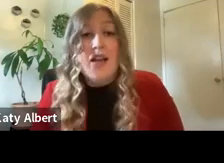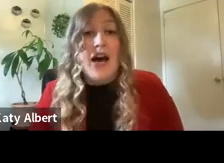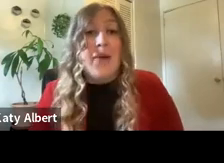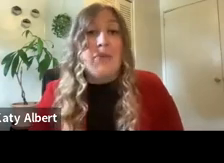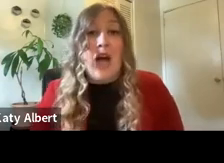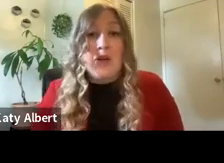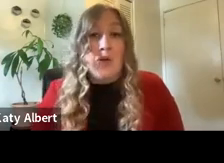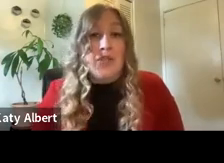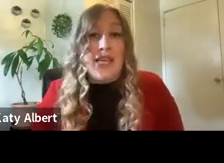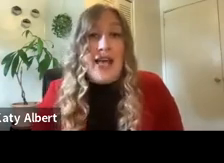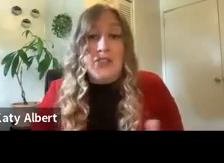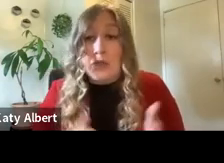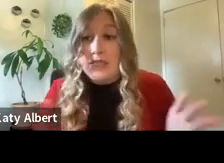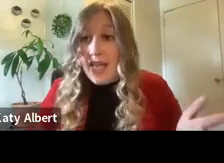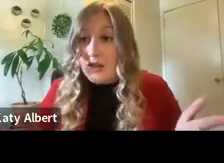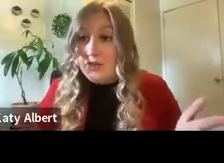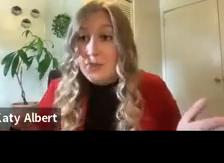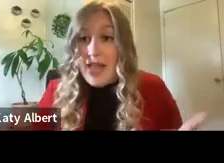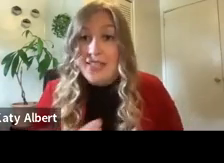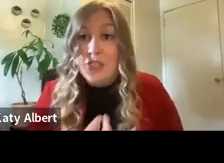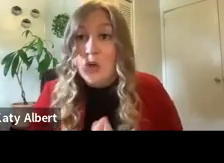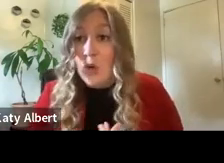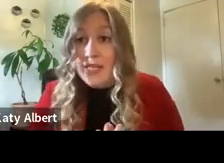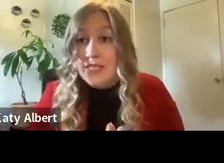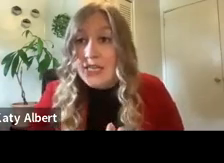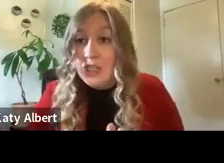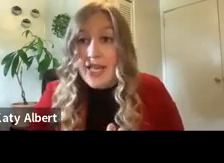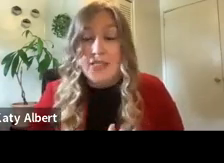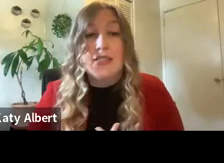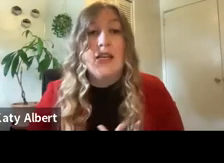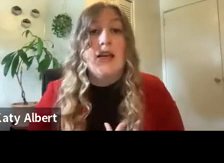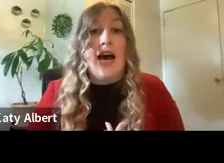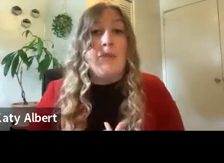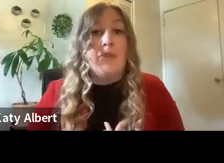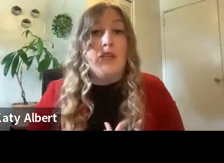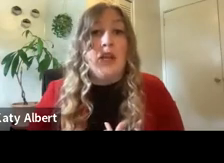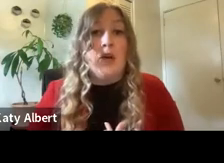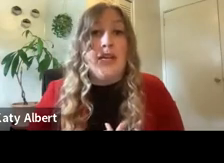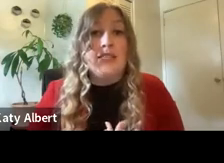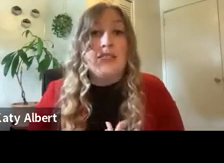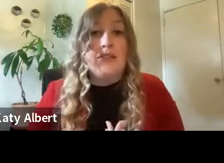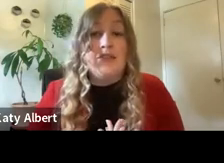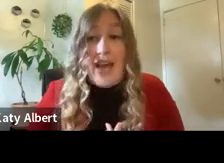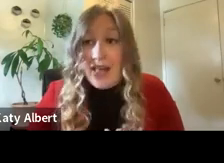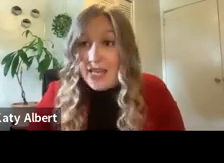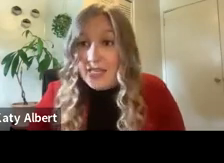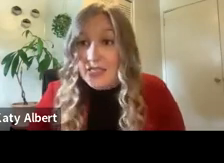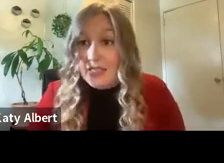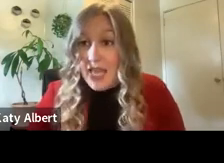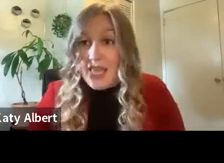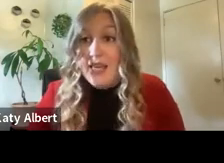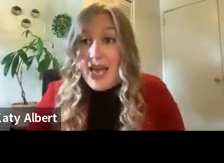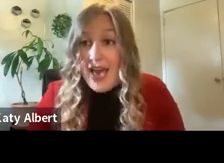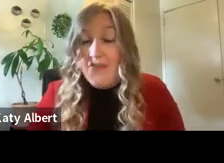share, not only as yourselves, but as your organizations. It's valid